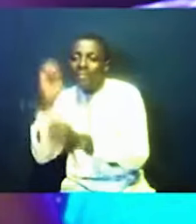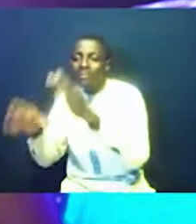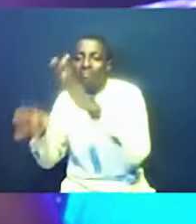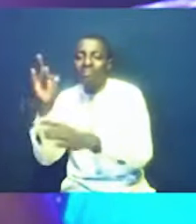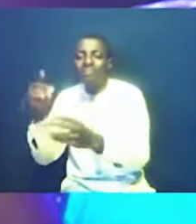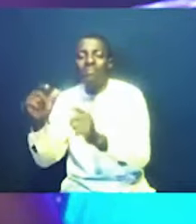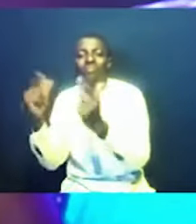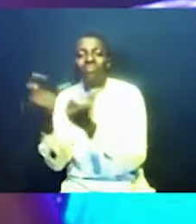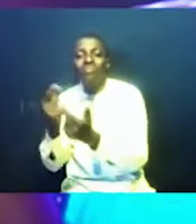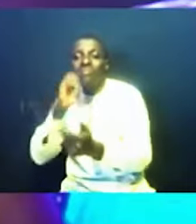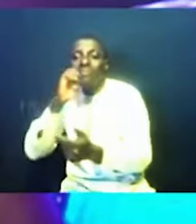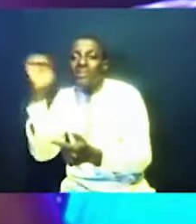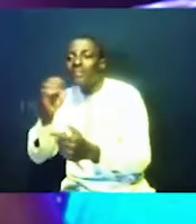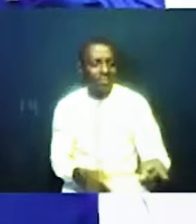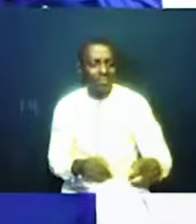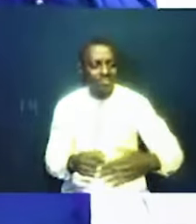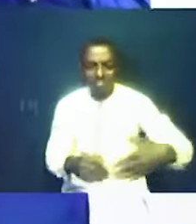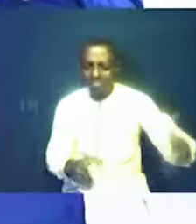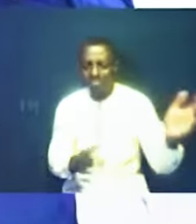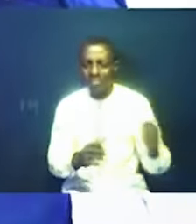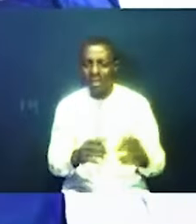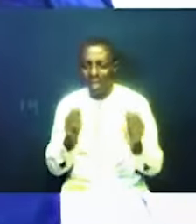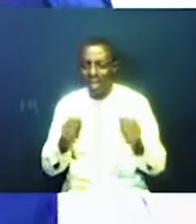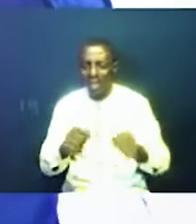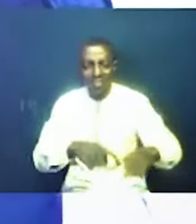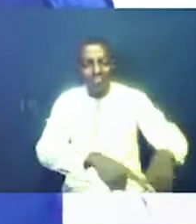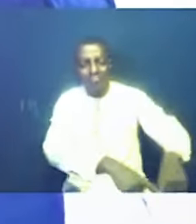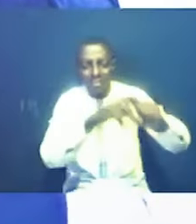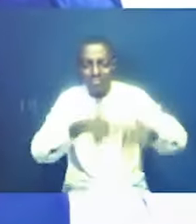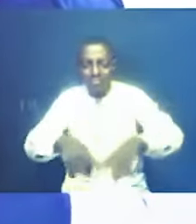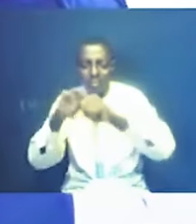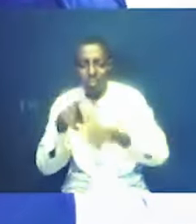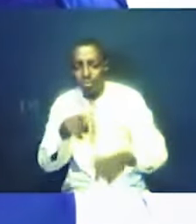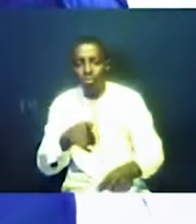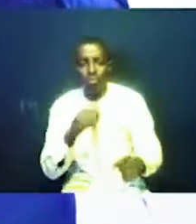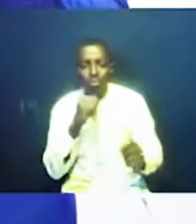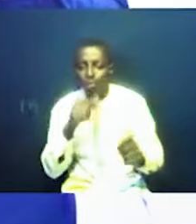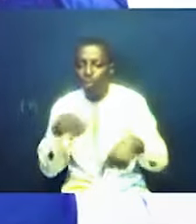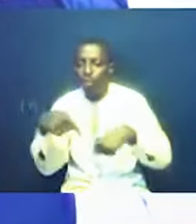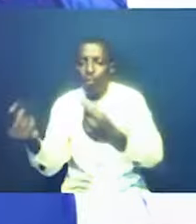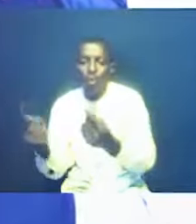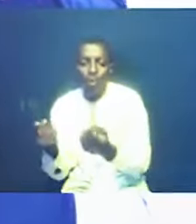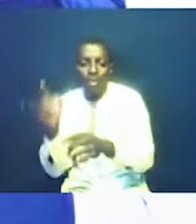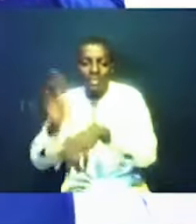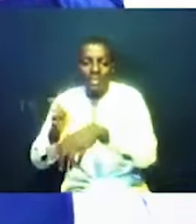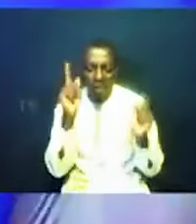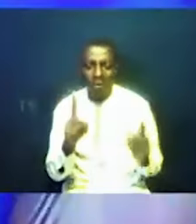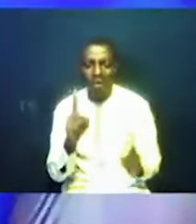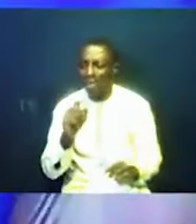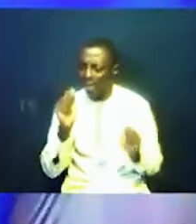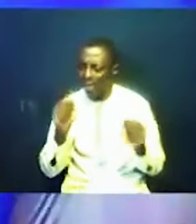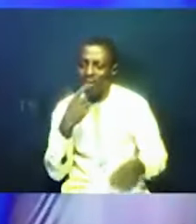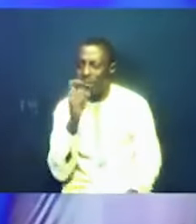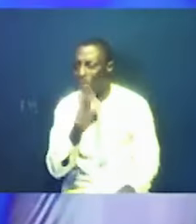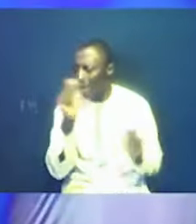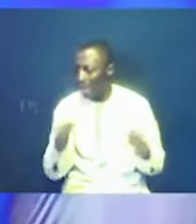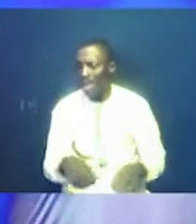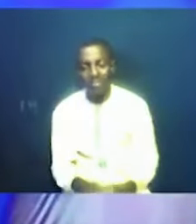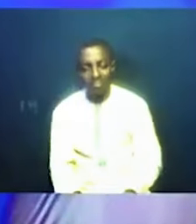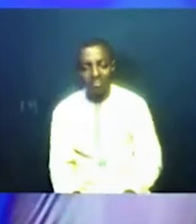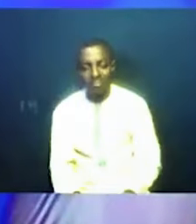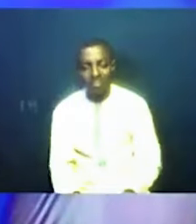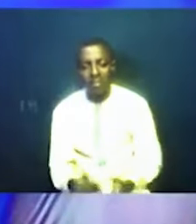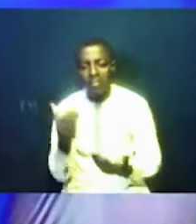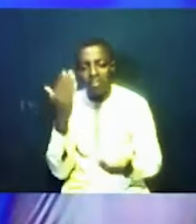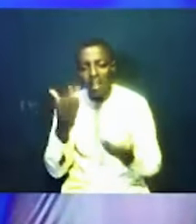even suspended them, pushed them away from the altar for a moment, and that one could have maybe appeased the wrath